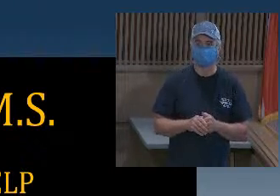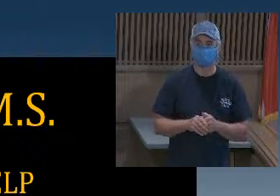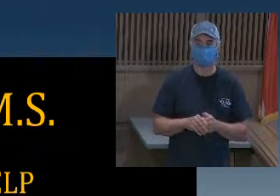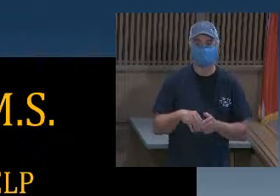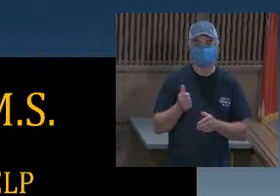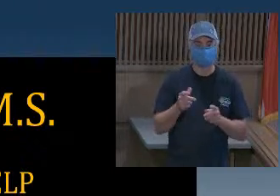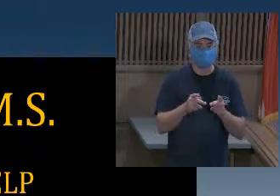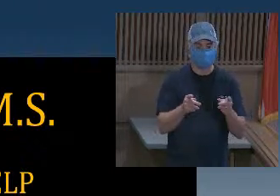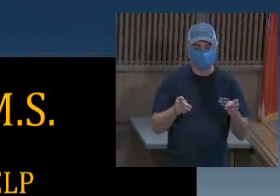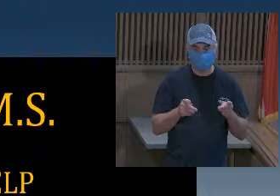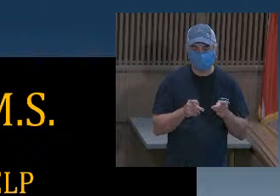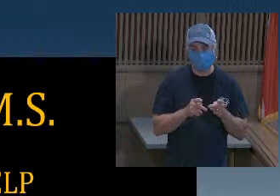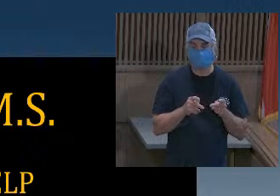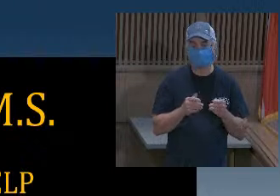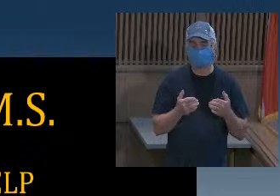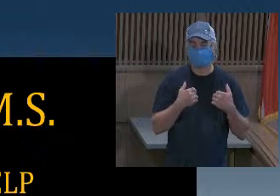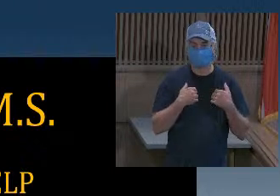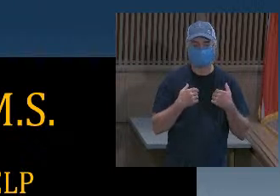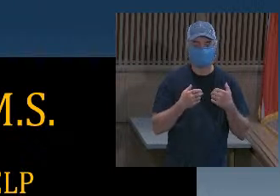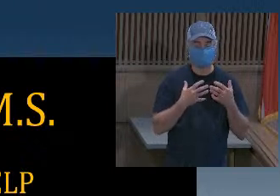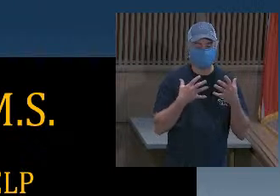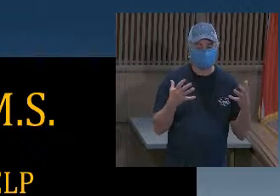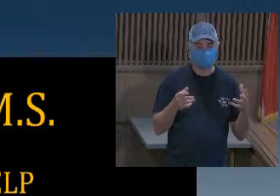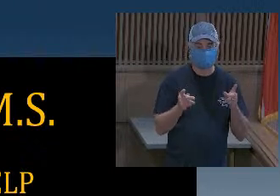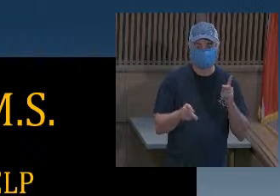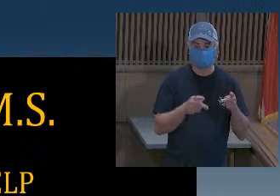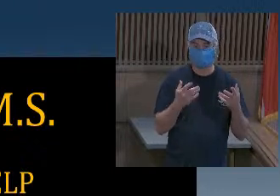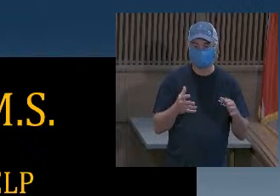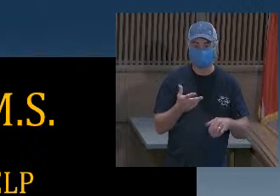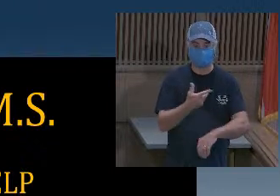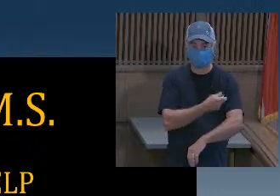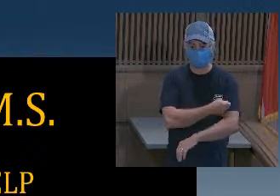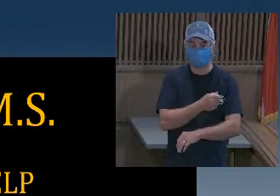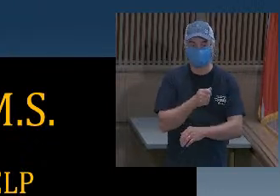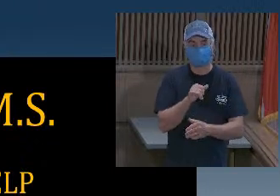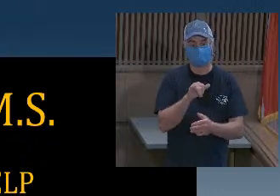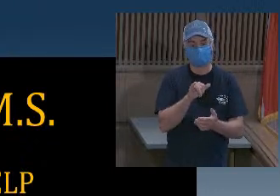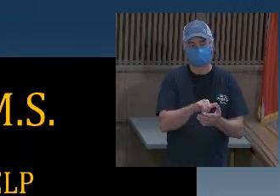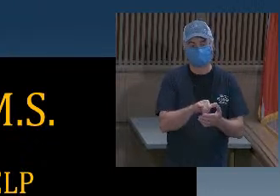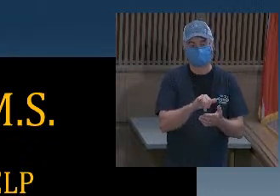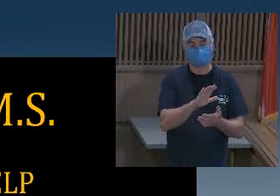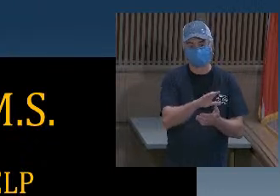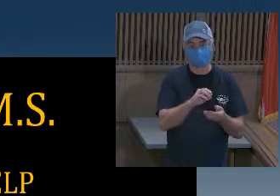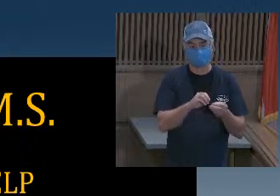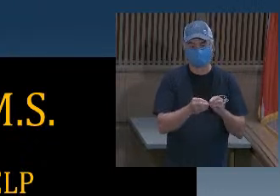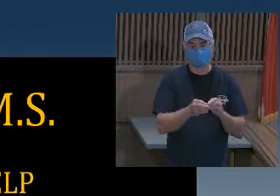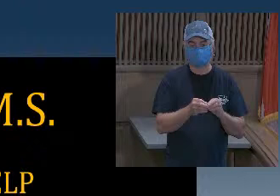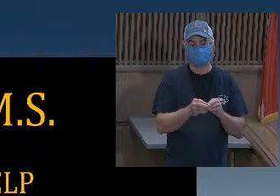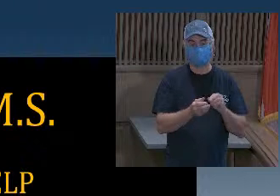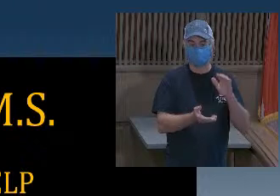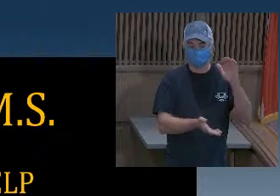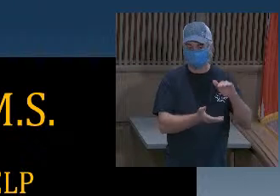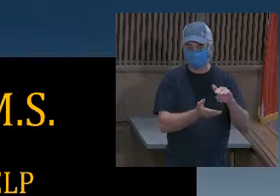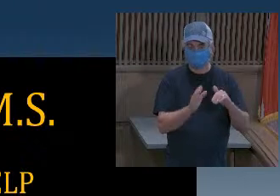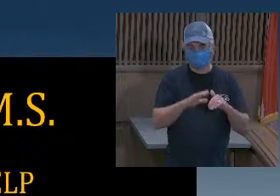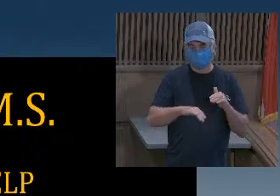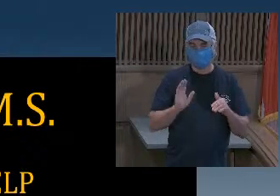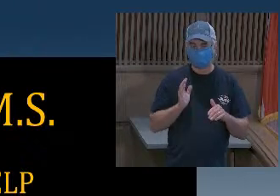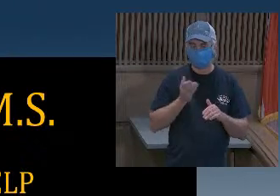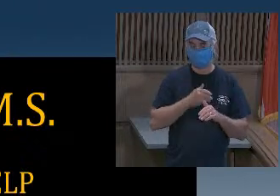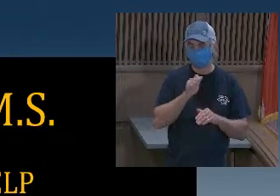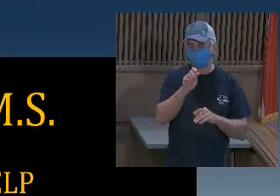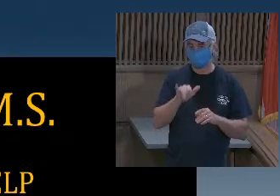are vaccinated. So please, please consider getting vaccinated. Remember, we've got a holiday coming up this weekend. Please